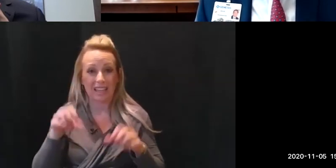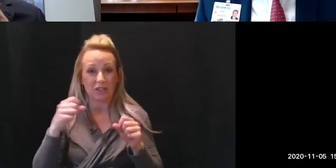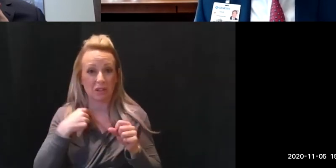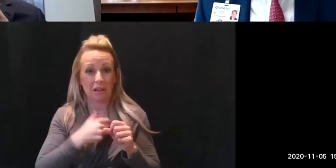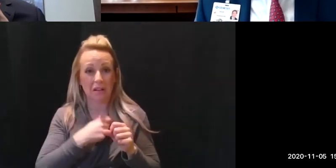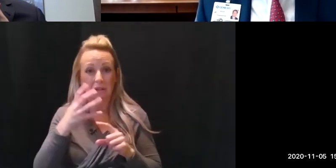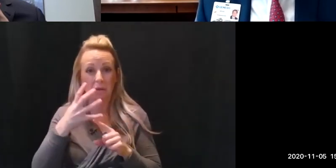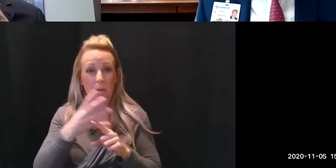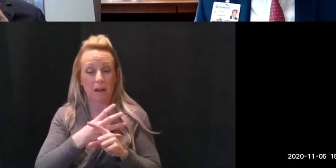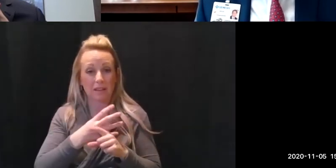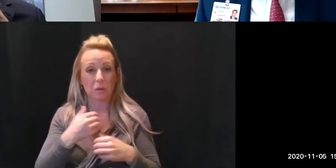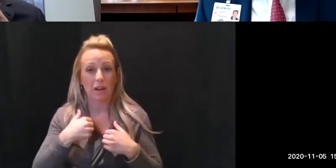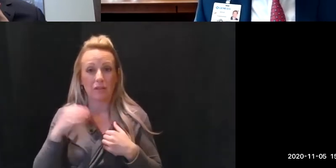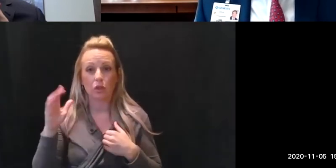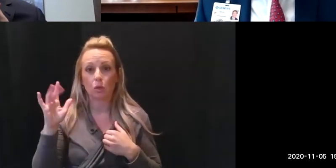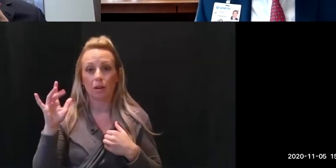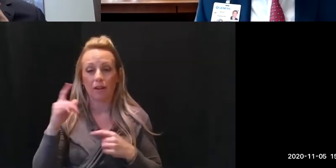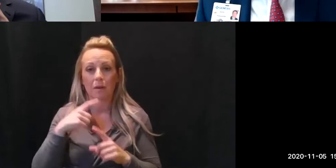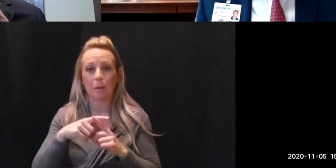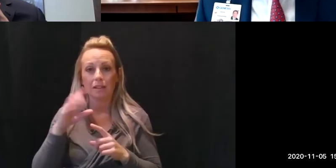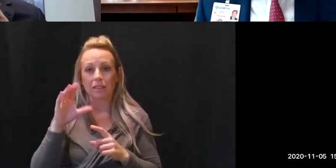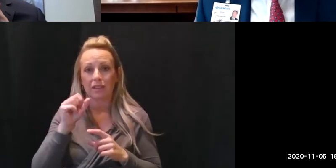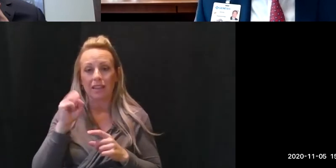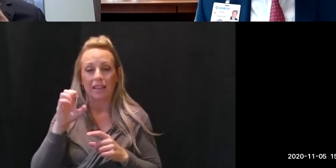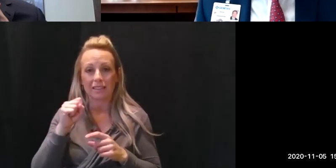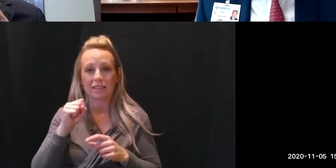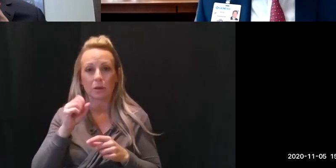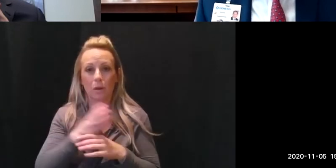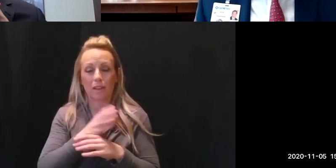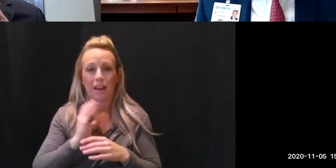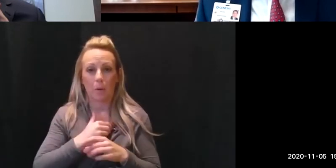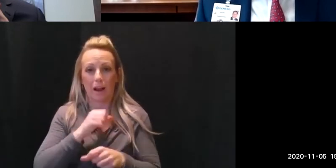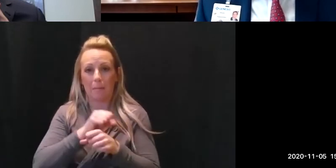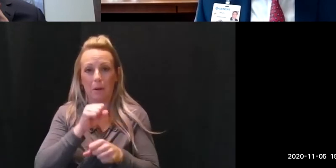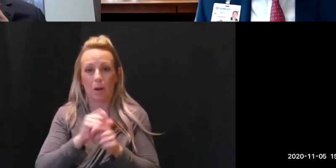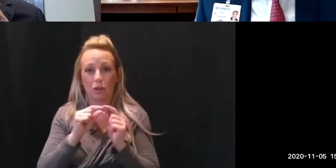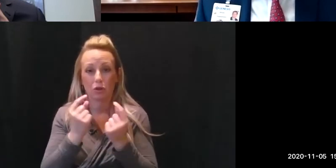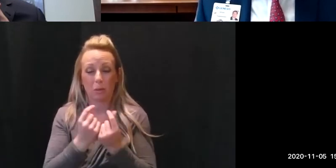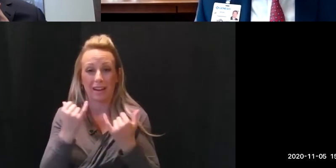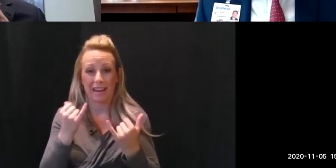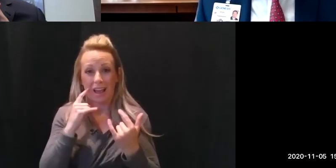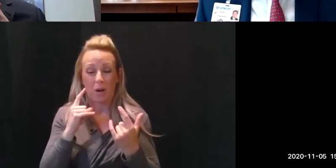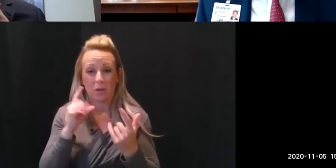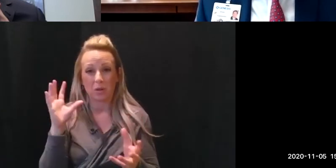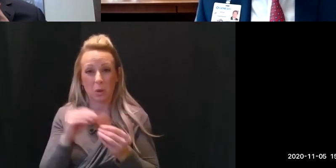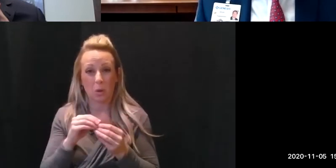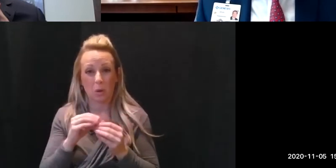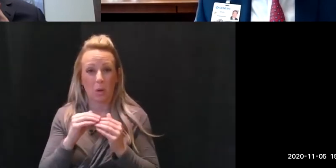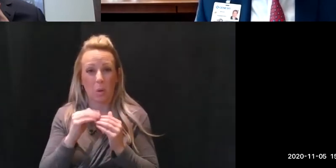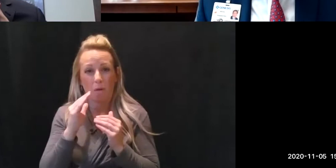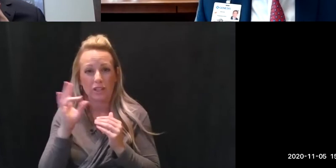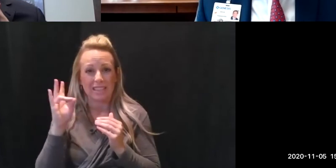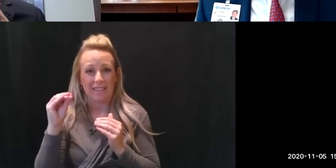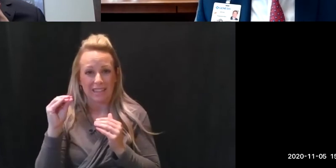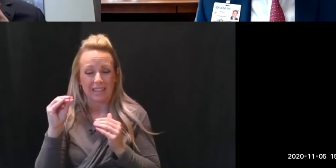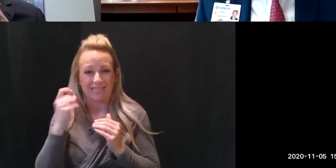25 positive cases amongst our employee group, and we've had over 70 in just the last 2 weeks,